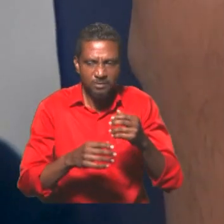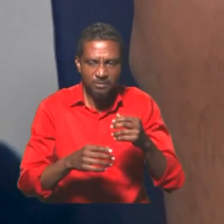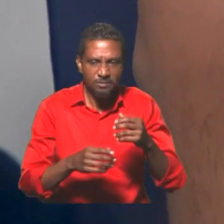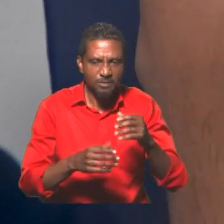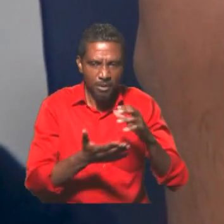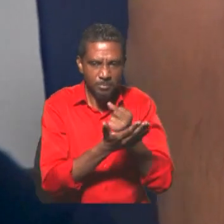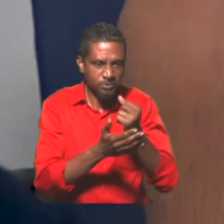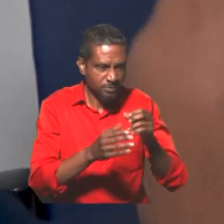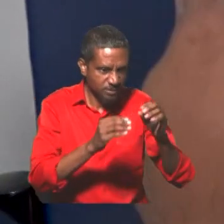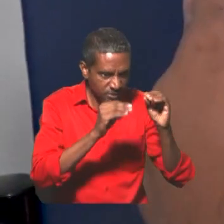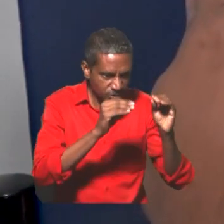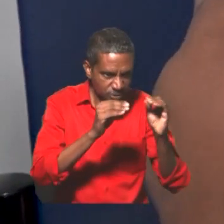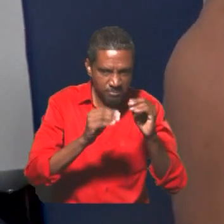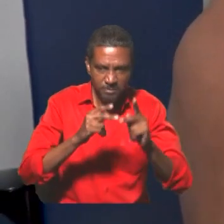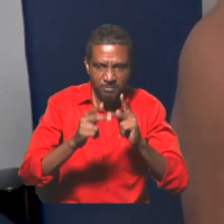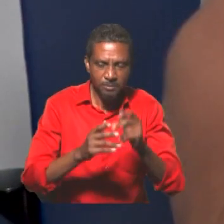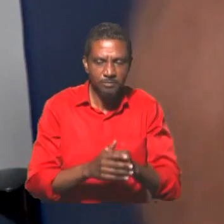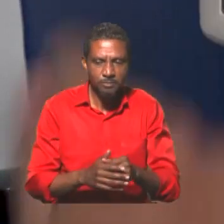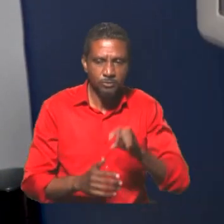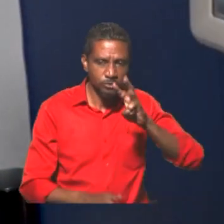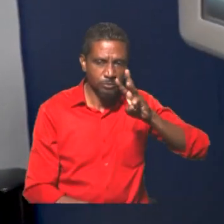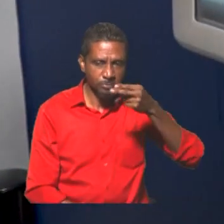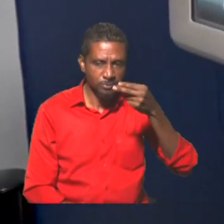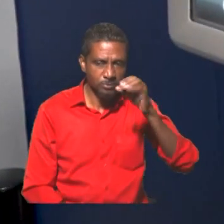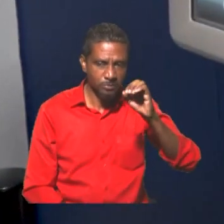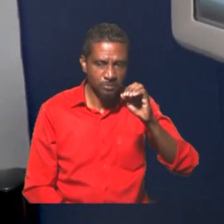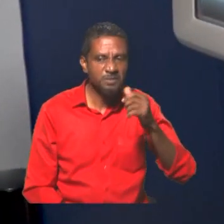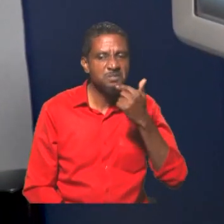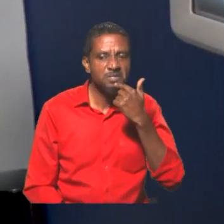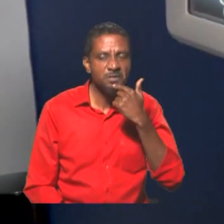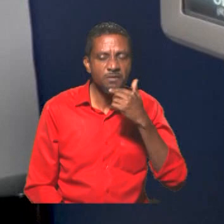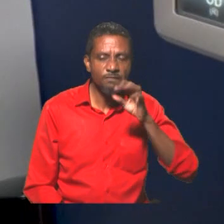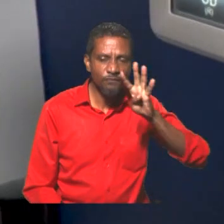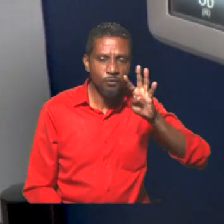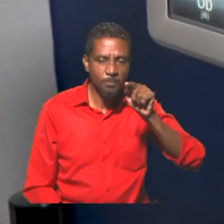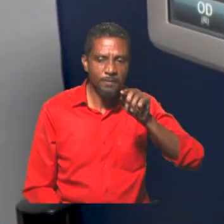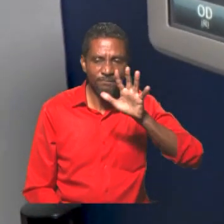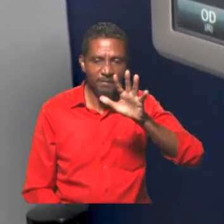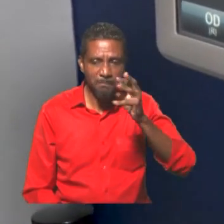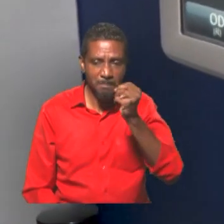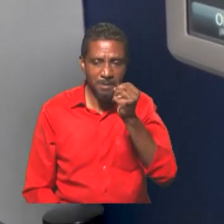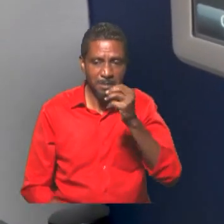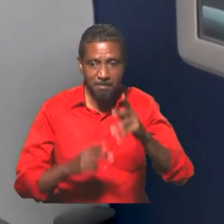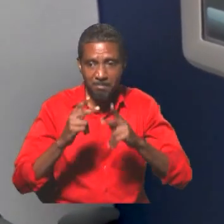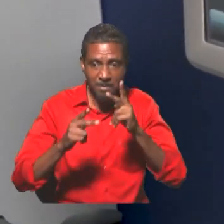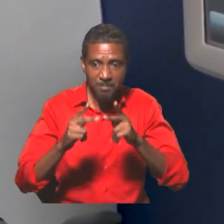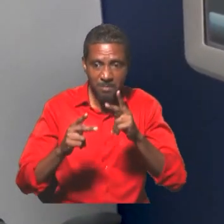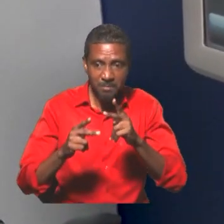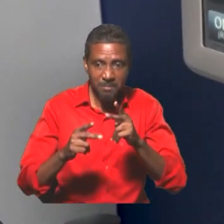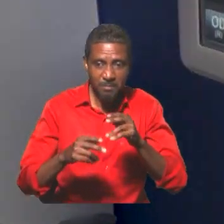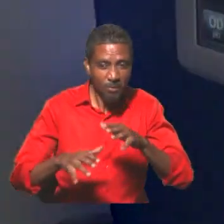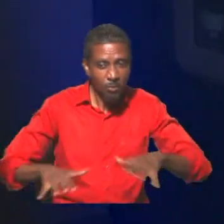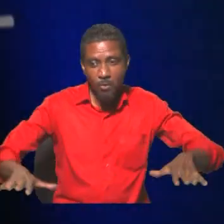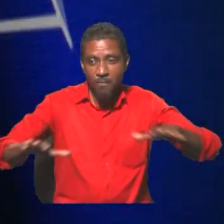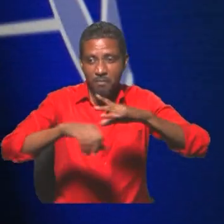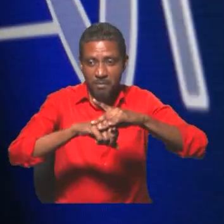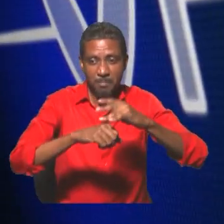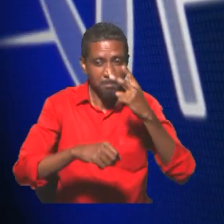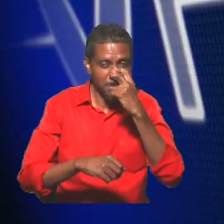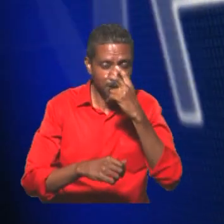The World Health Organization estimates that 4.5 million people worldwide are blind due to glaucoma.